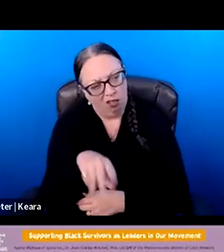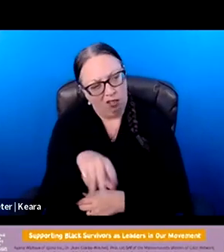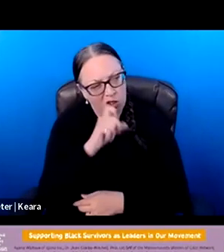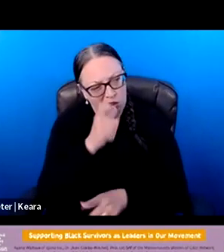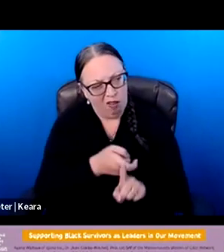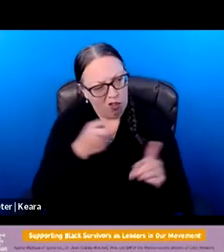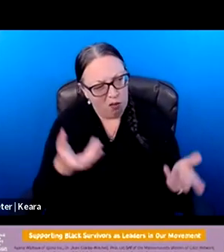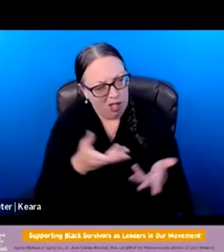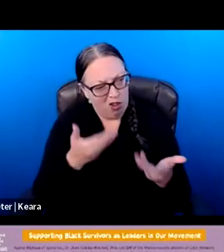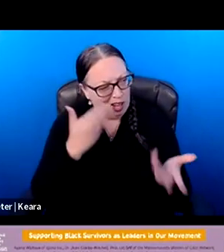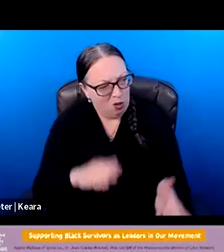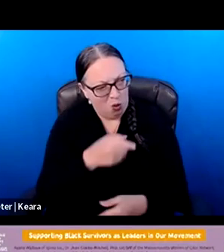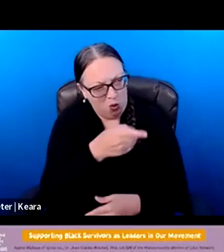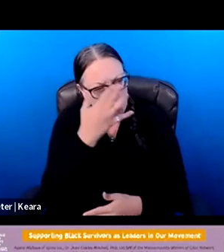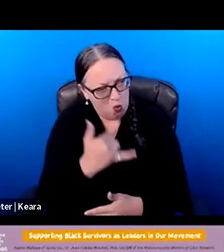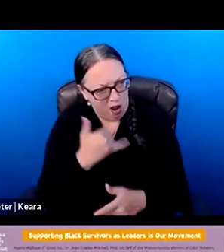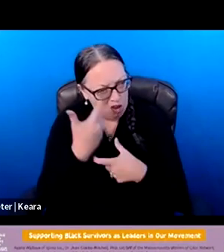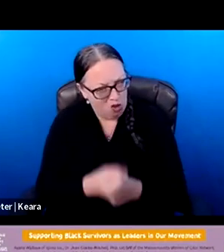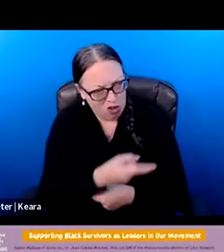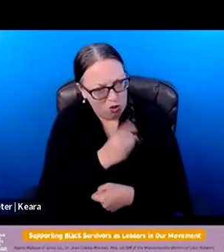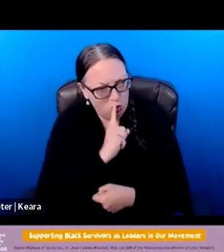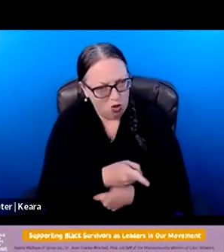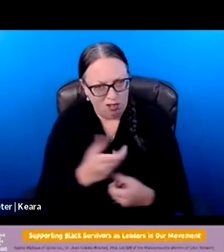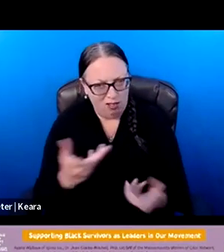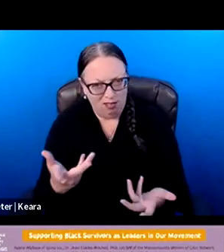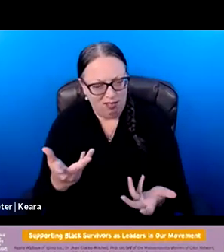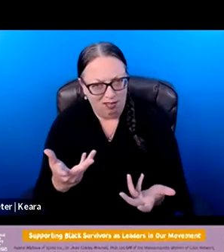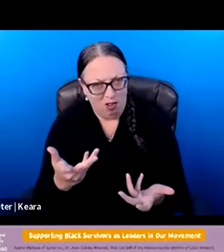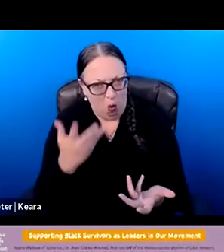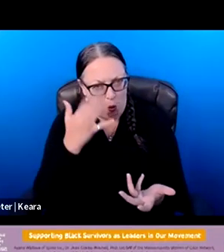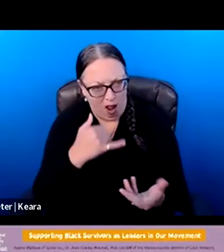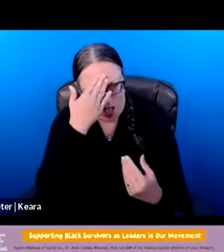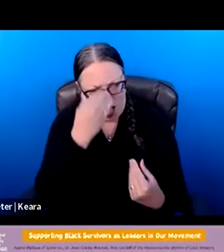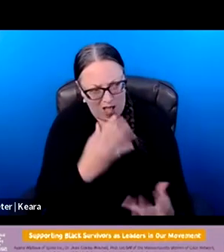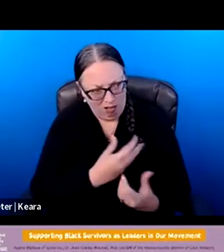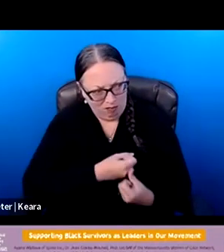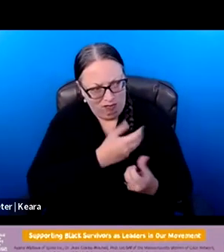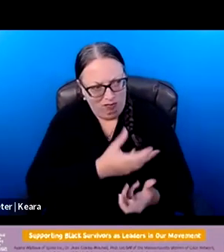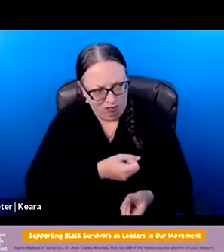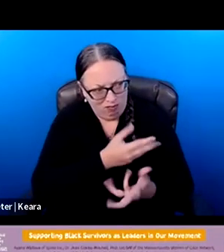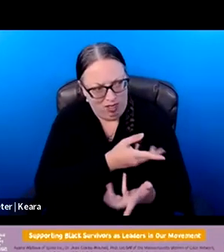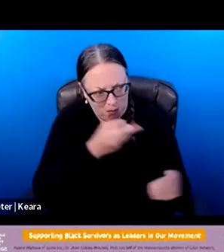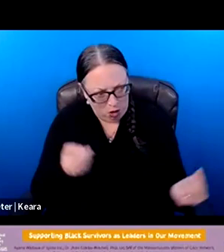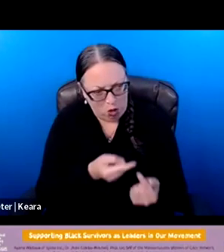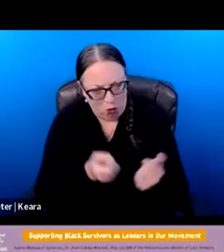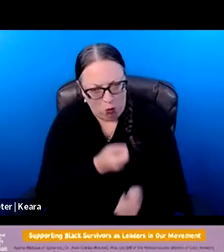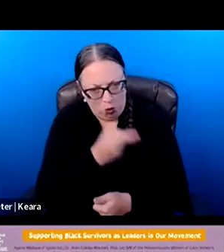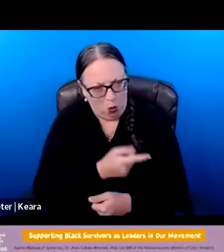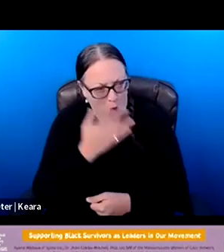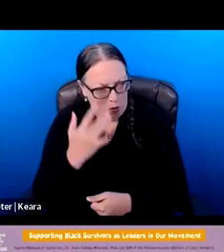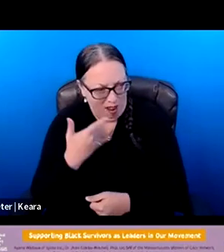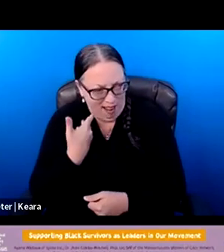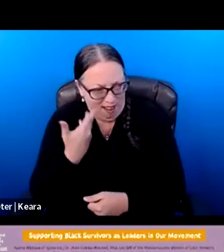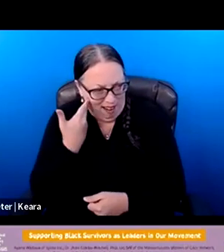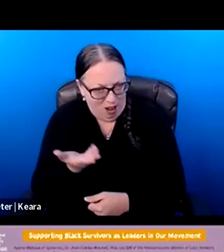you. Why should I trust you with any of my problems? Why should I share my difficulties and the harm that's going to get thrown against me with you? And